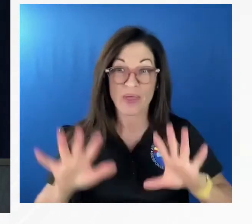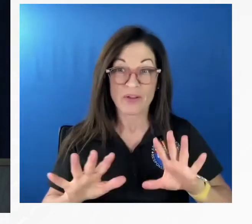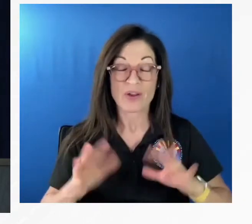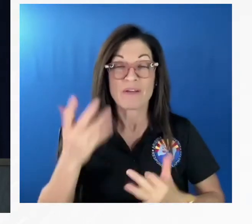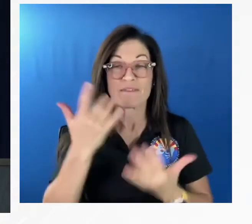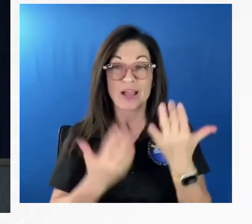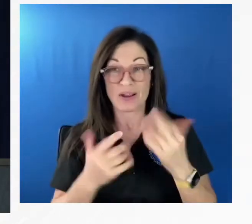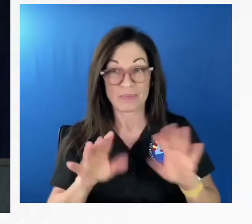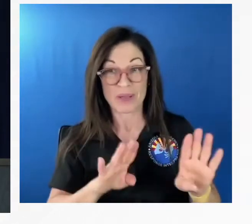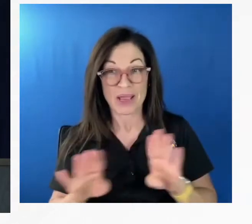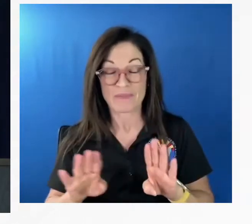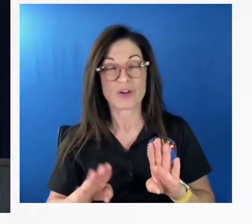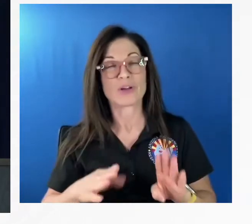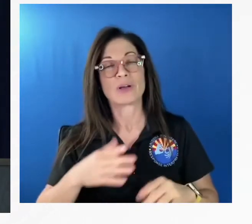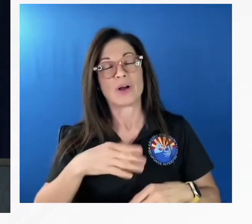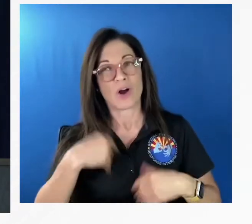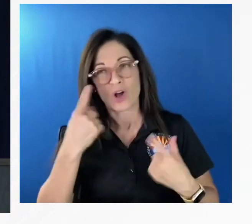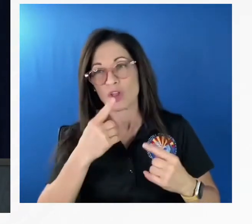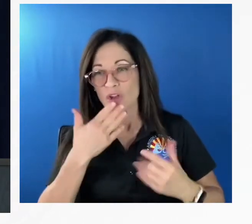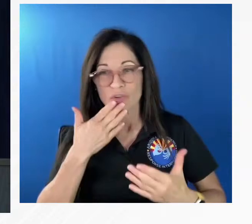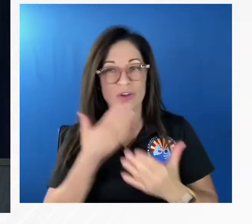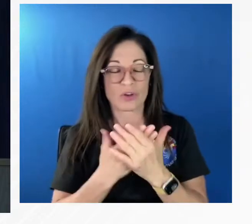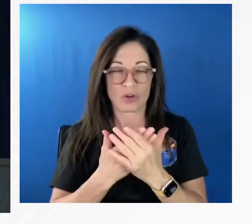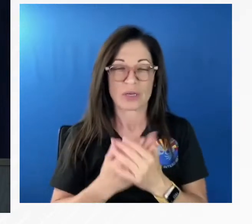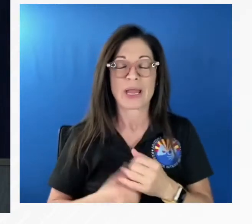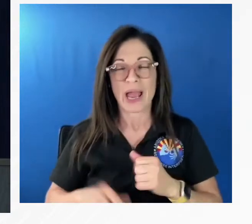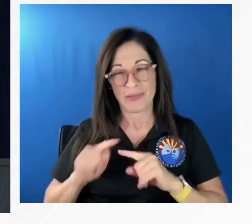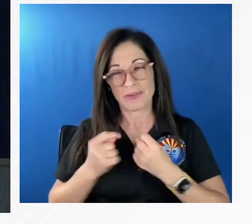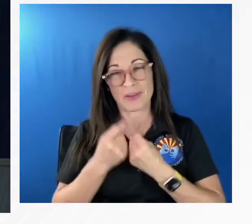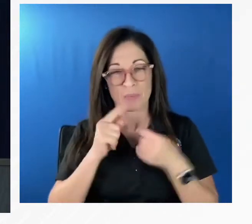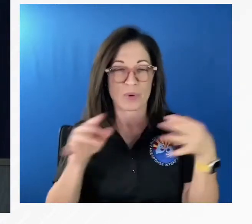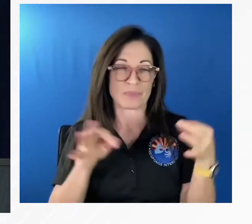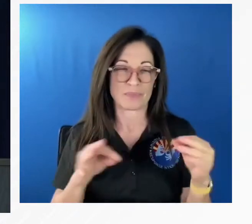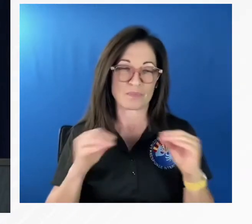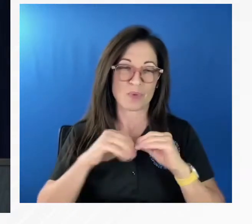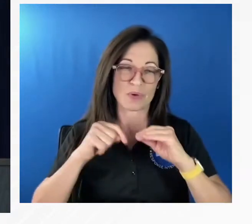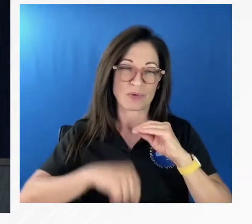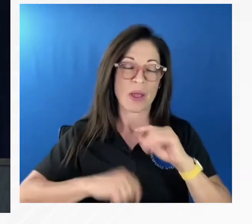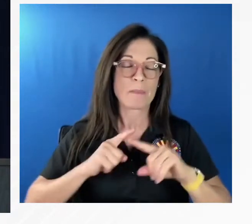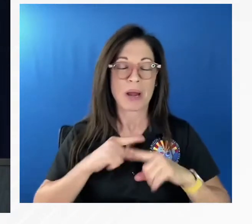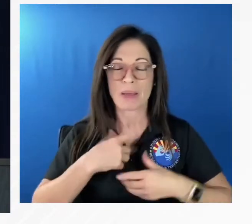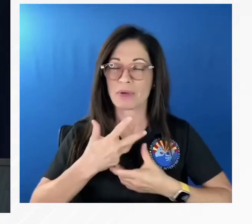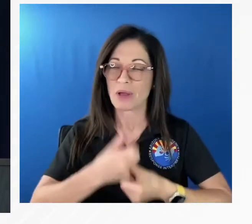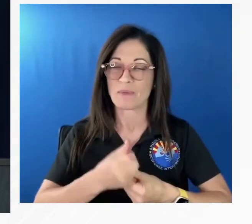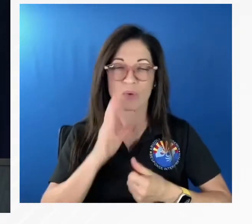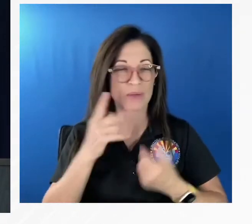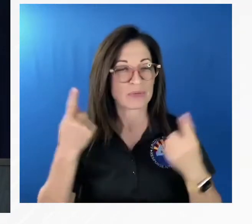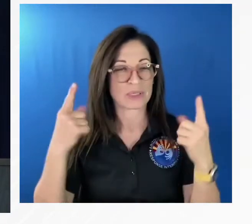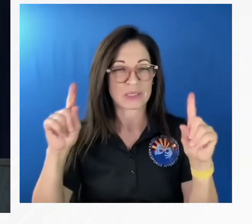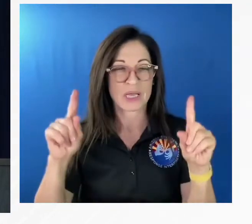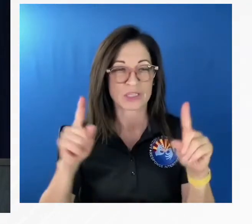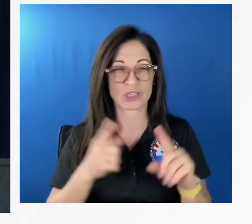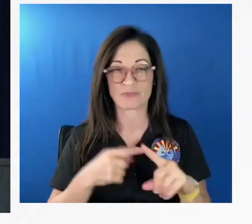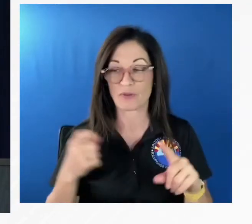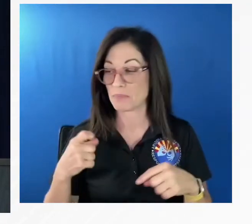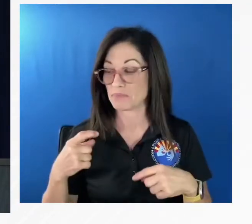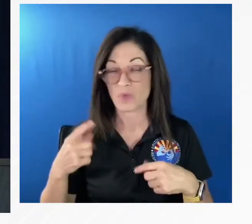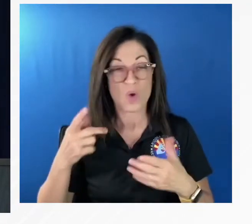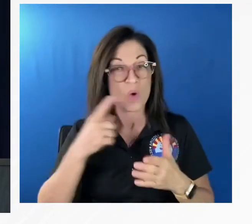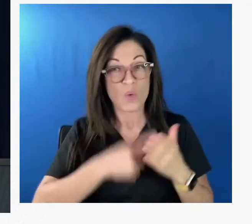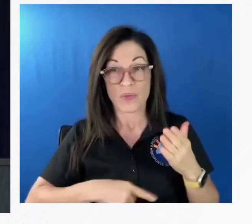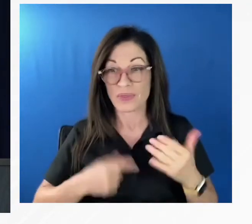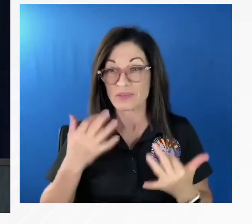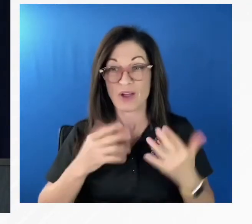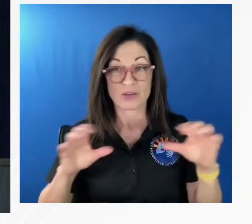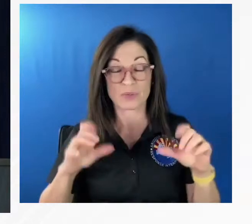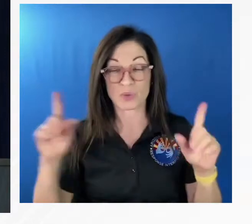guys talk about it, but I'm really confident that we're going to have success based on the history of this fire and the way